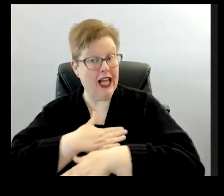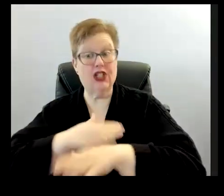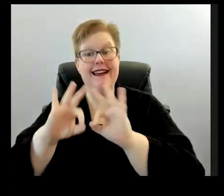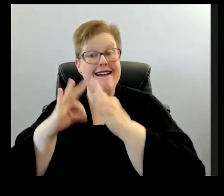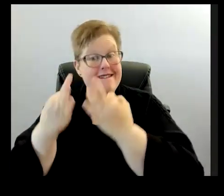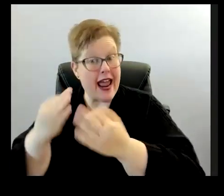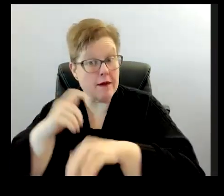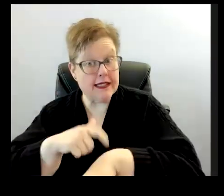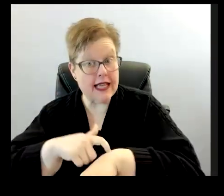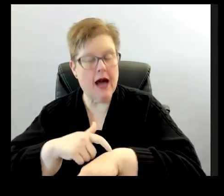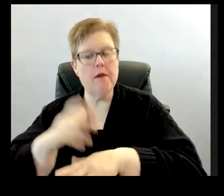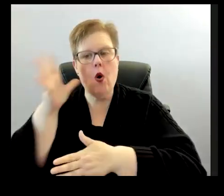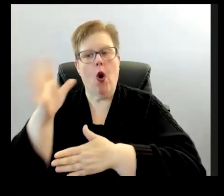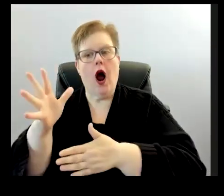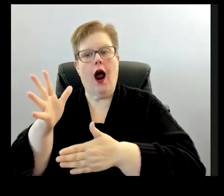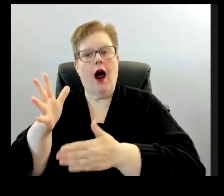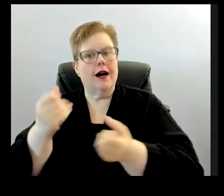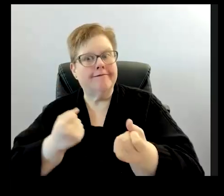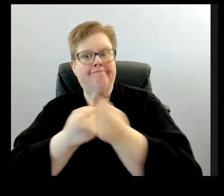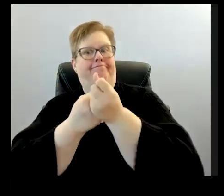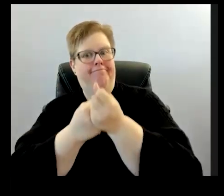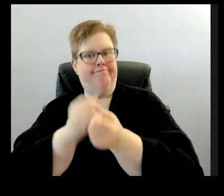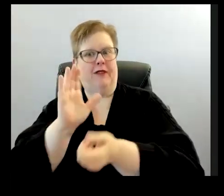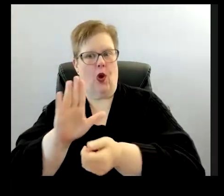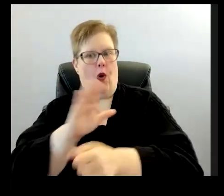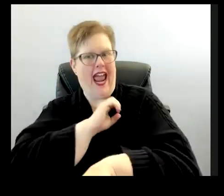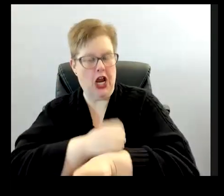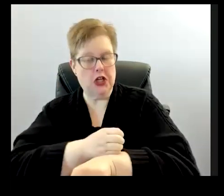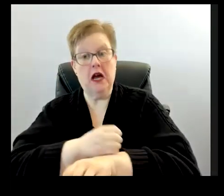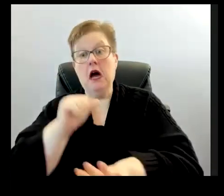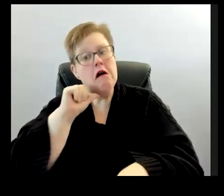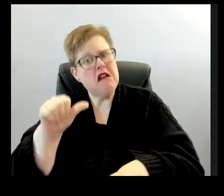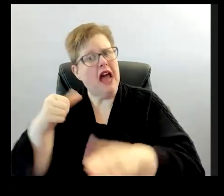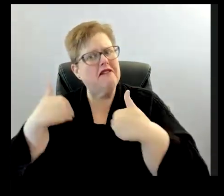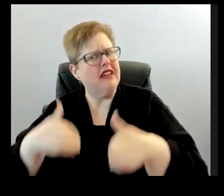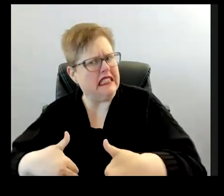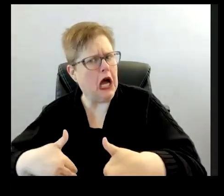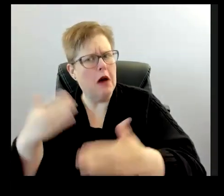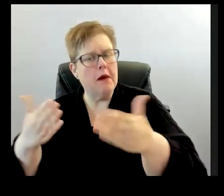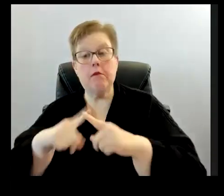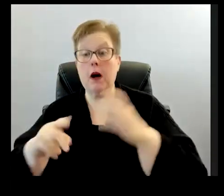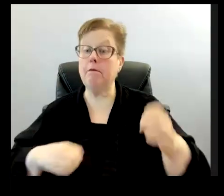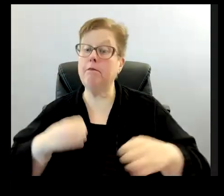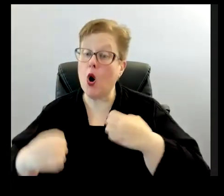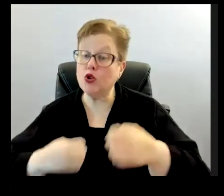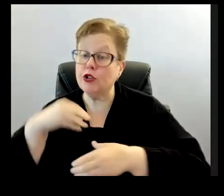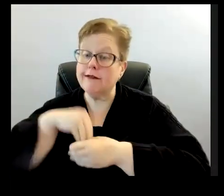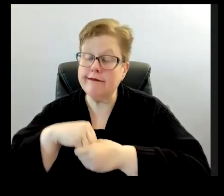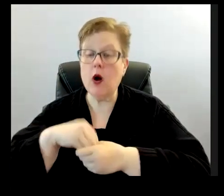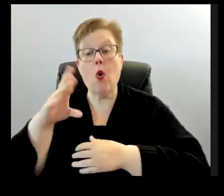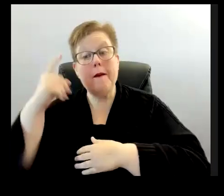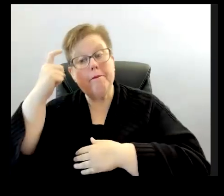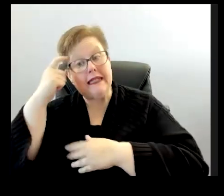family time will actually boost up some of your energy, not necessarily physical, but emotional, maybe even